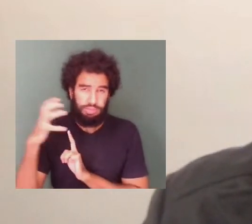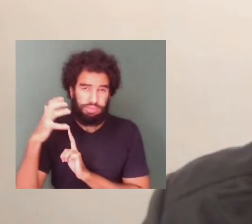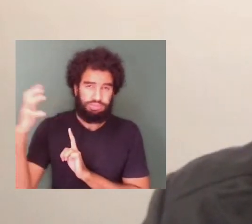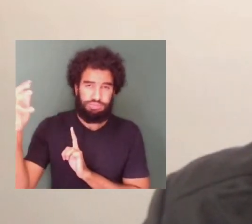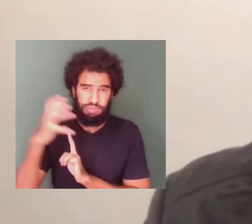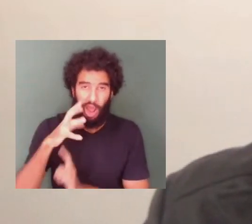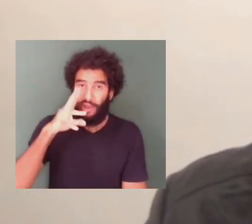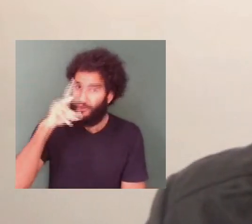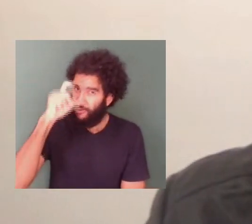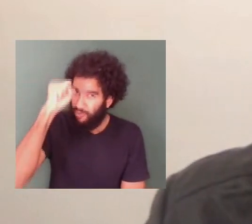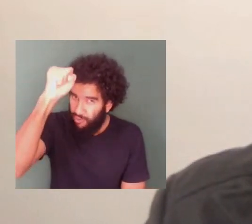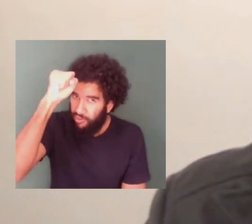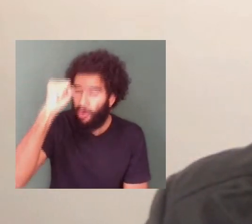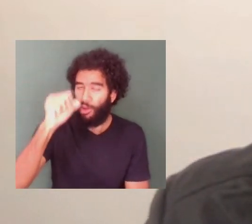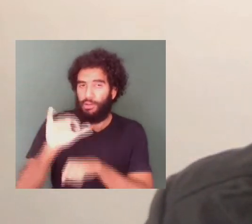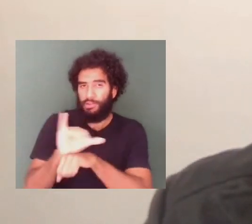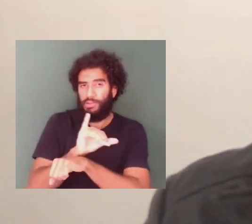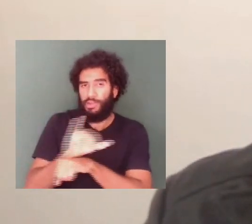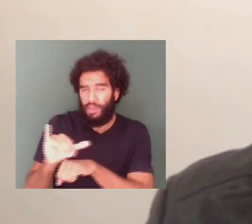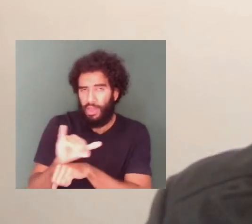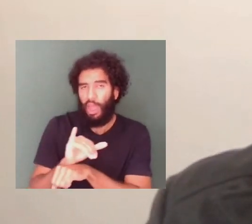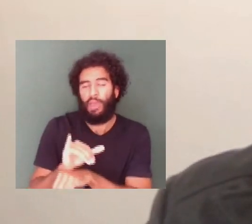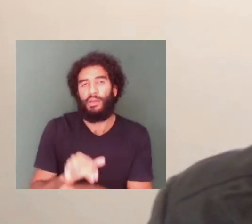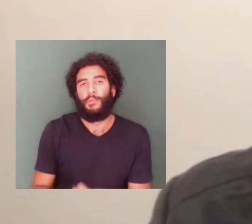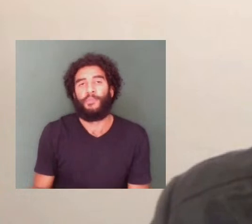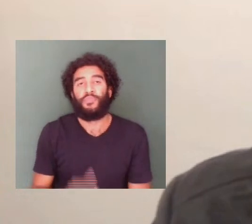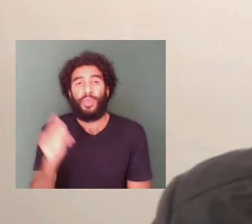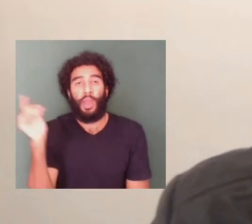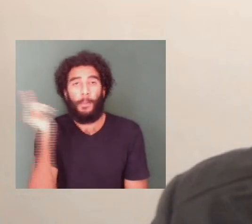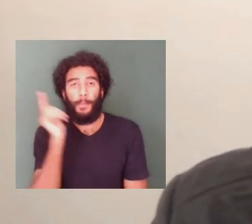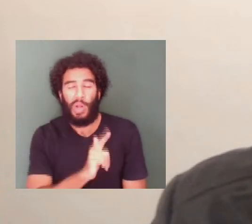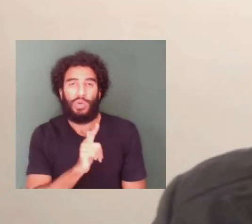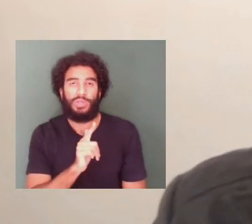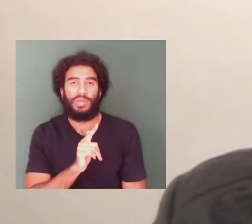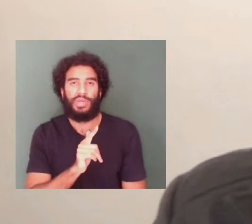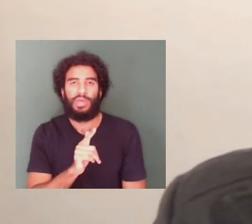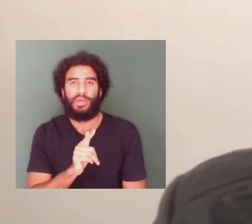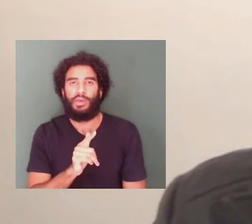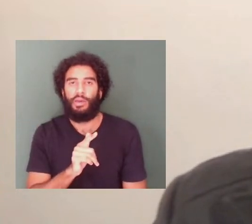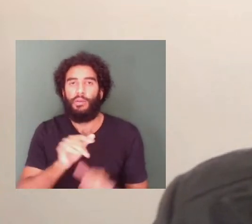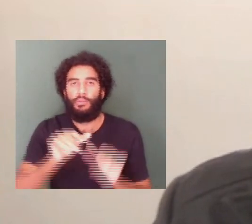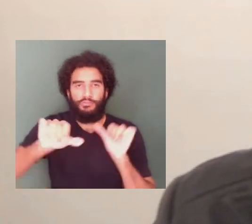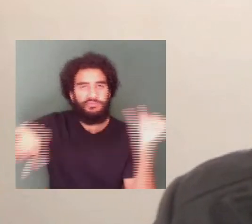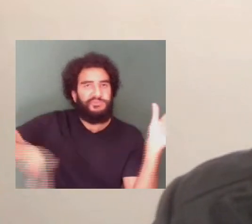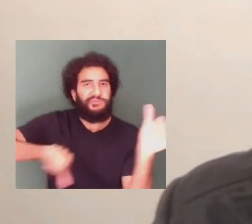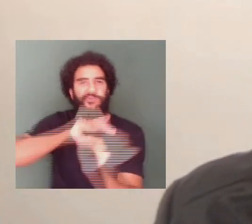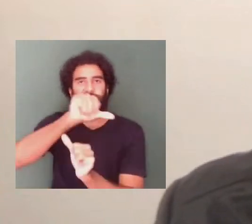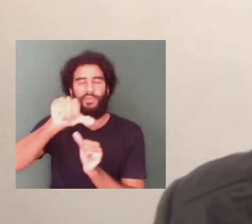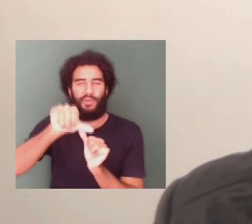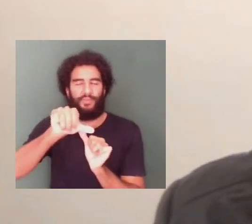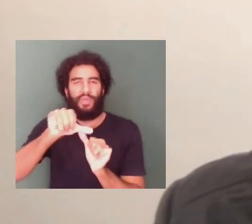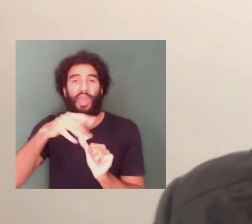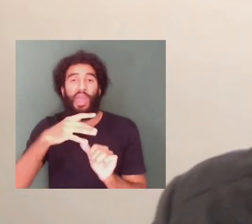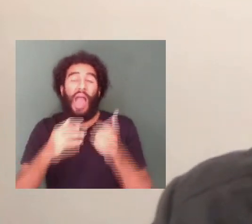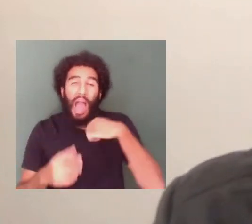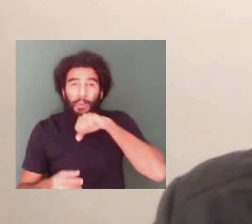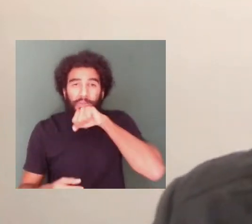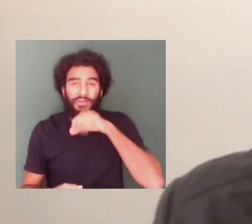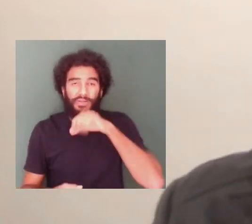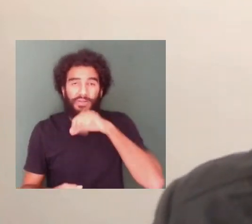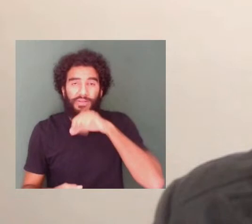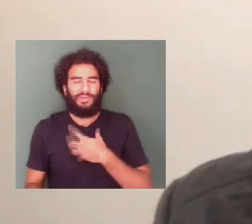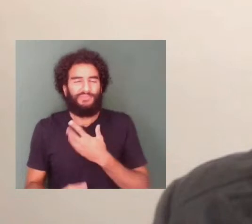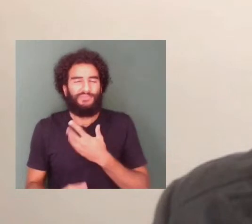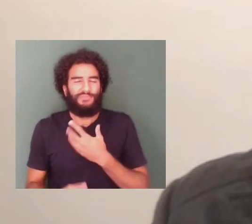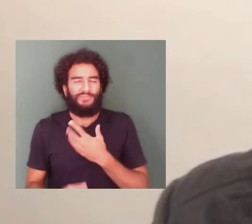industries have created these strategies to put a target in the backs of